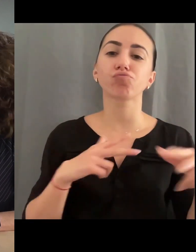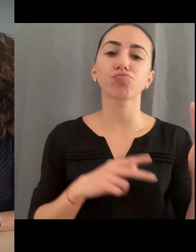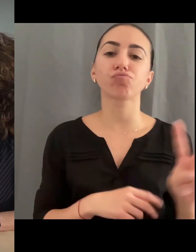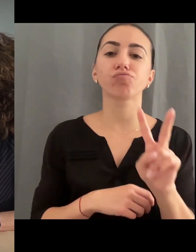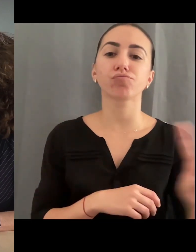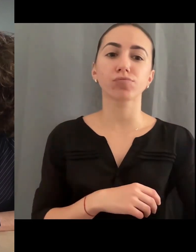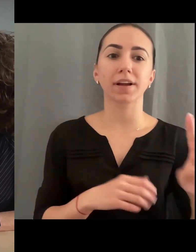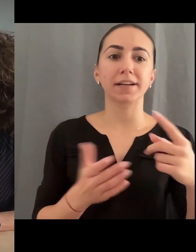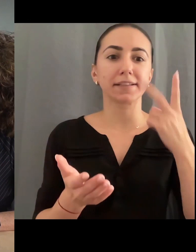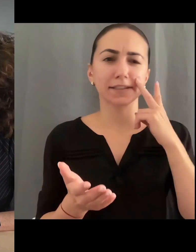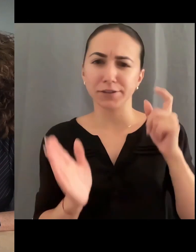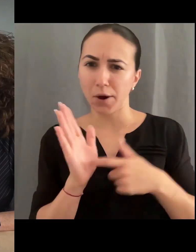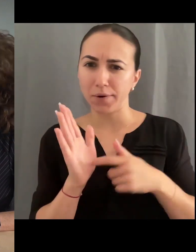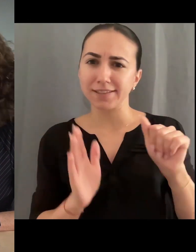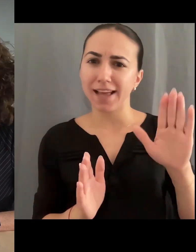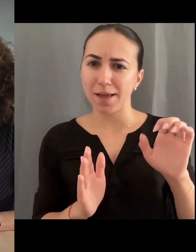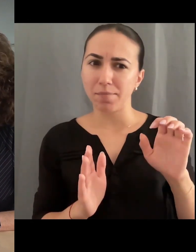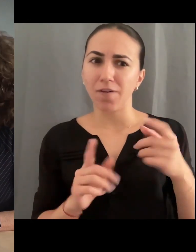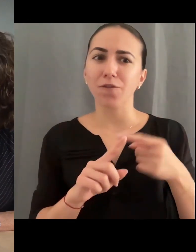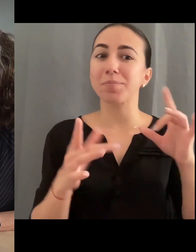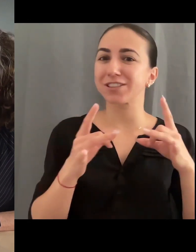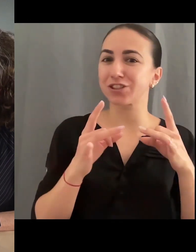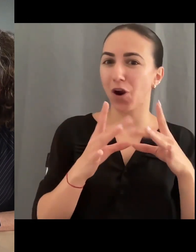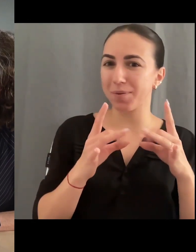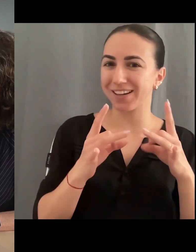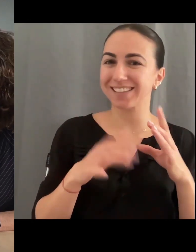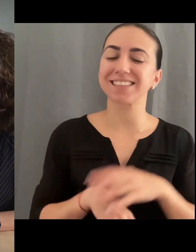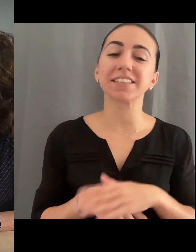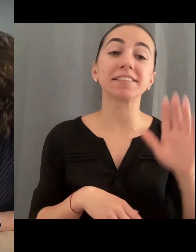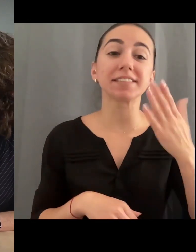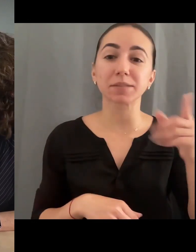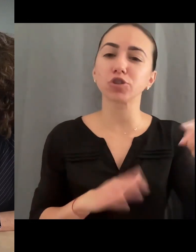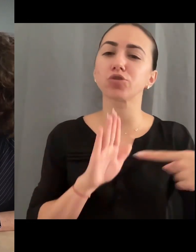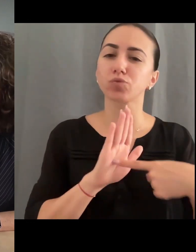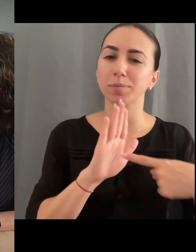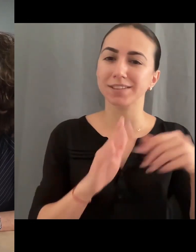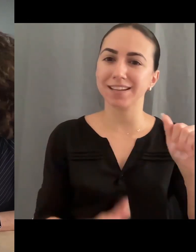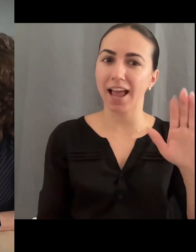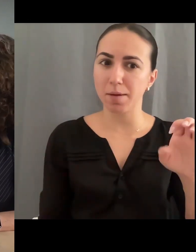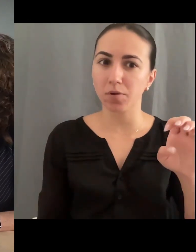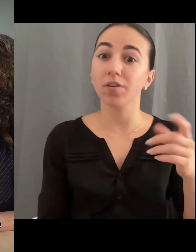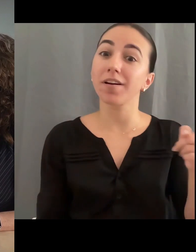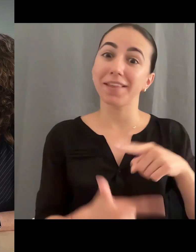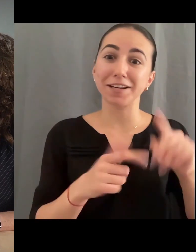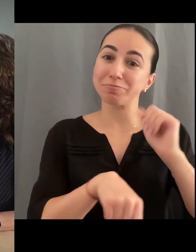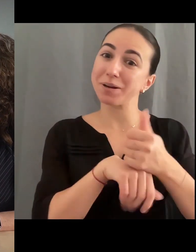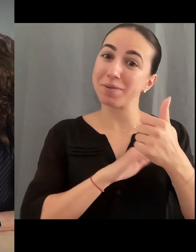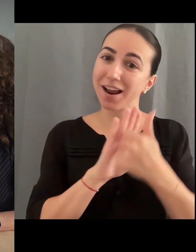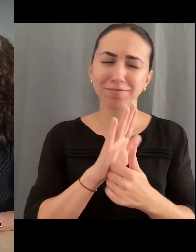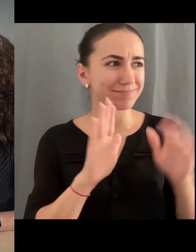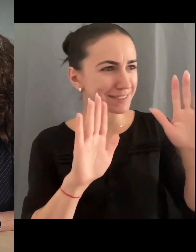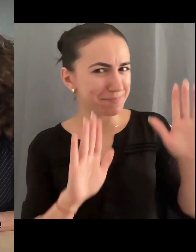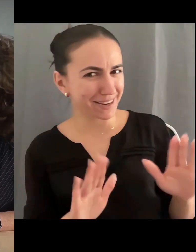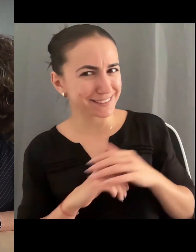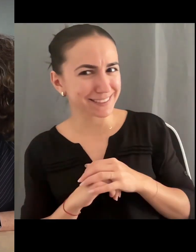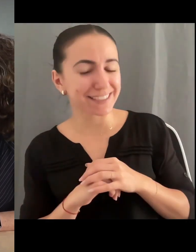from ABLE who they recognized from Starbucks, and it turned out that she was representing ABLE, and he opened an account. That's amazing.